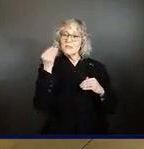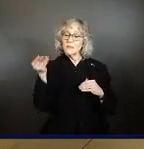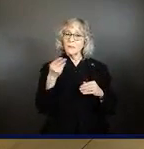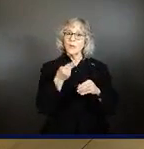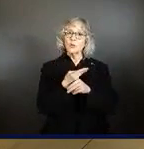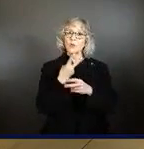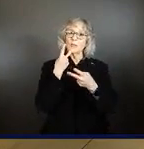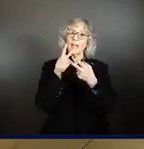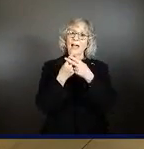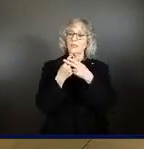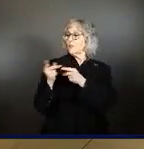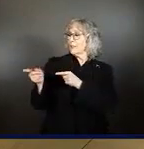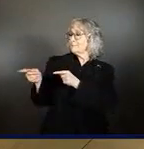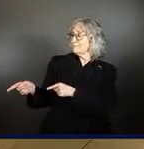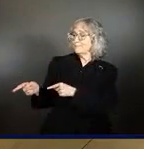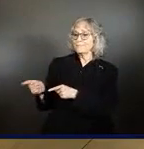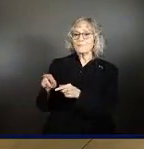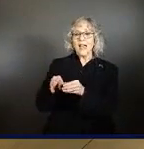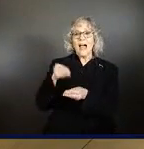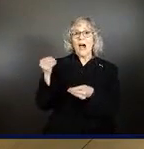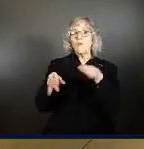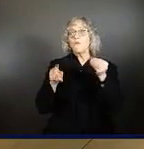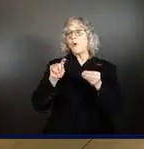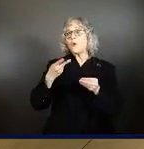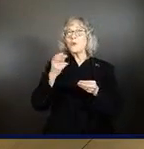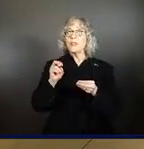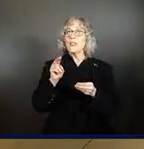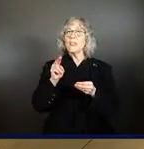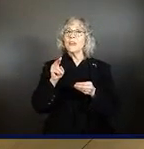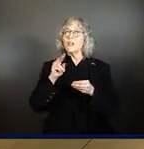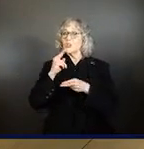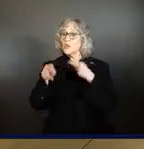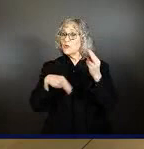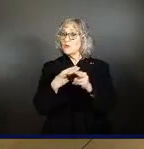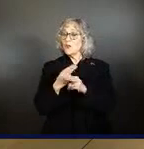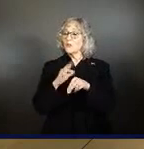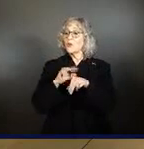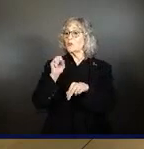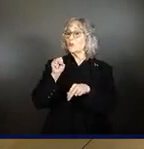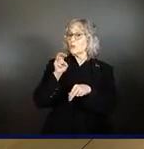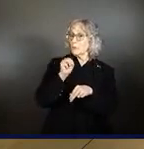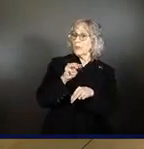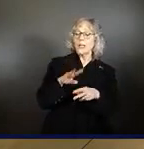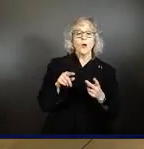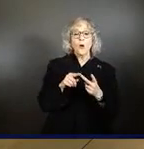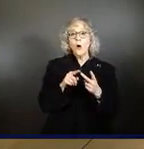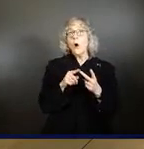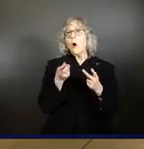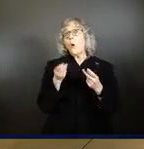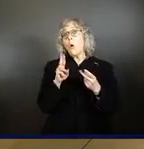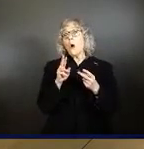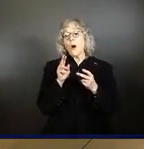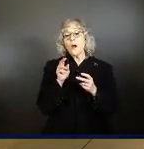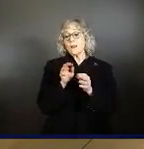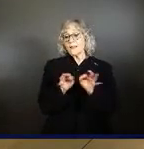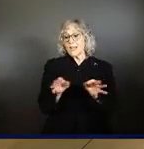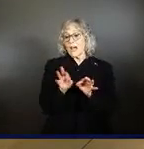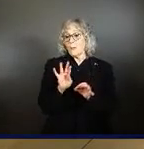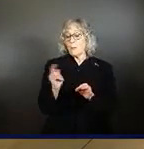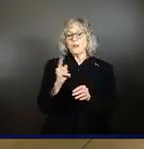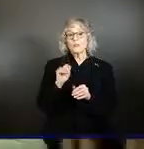the hashtag #UnfoldTheUniverse on social media, or by dropping your question directly into the comment box wherever you're watching